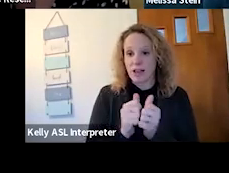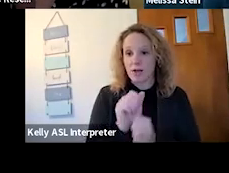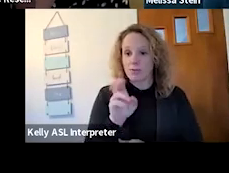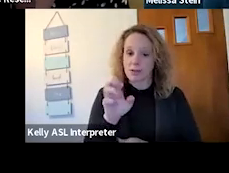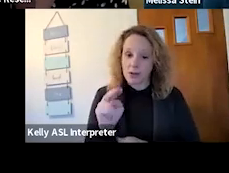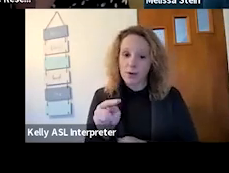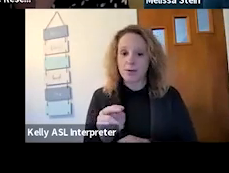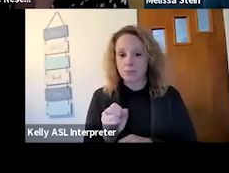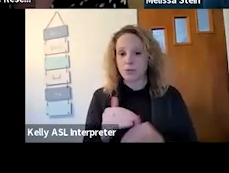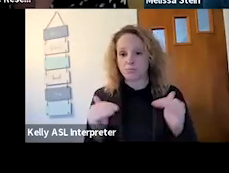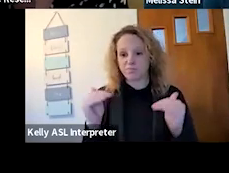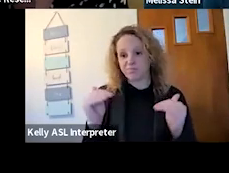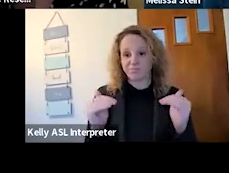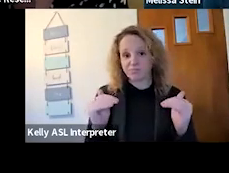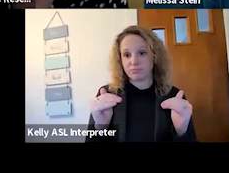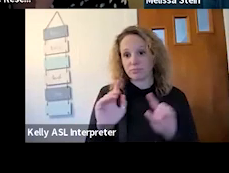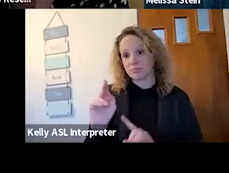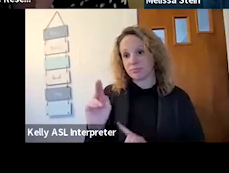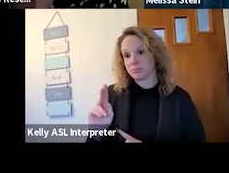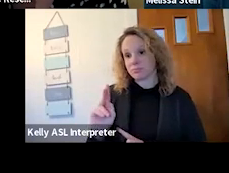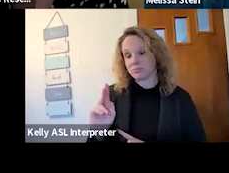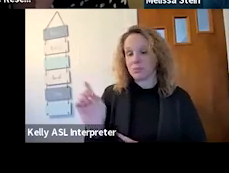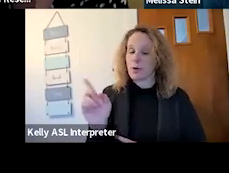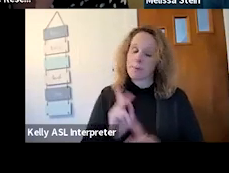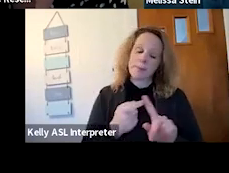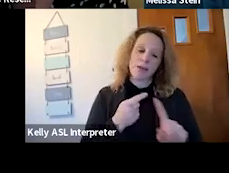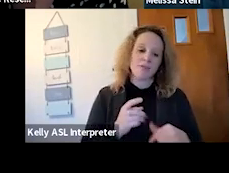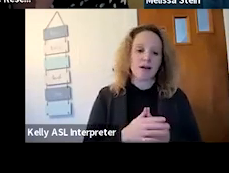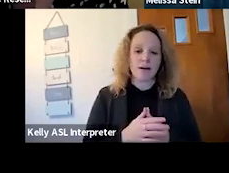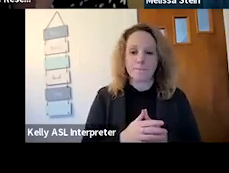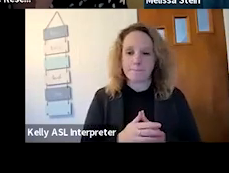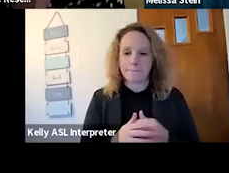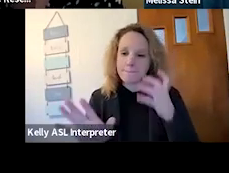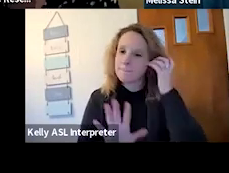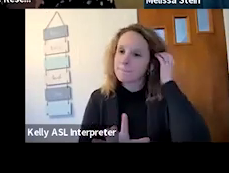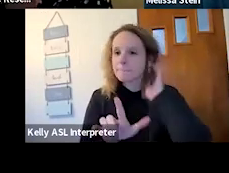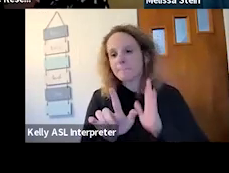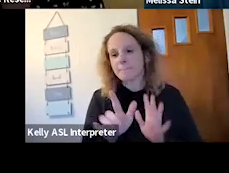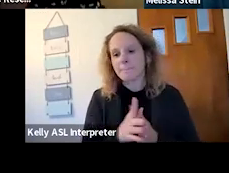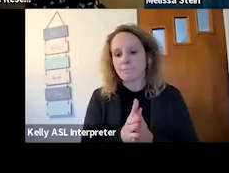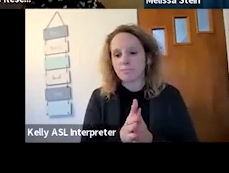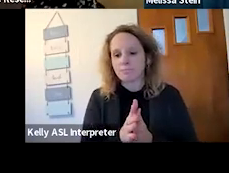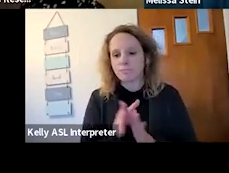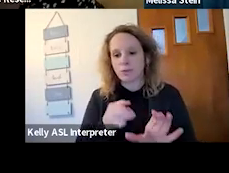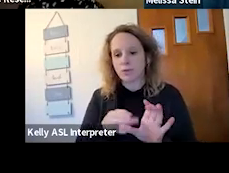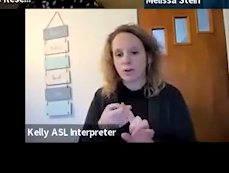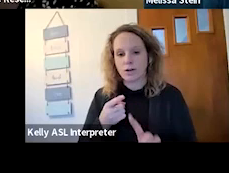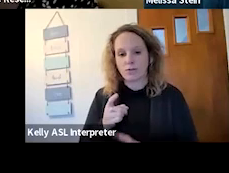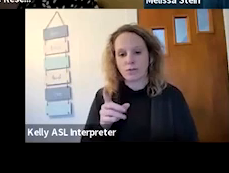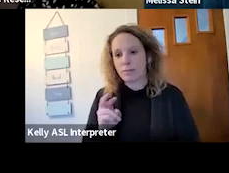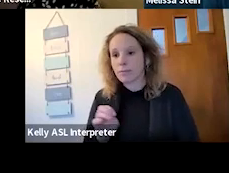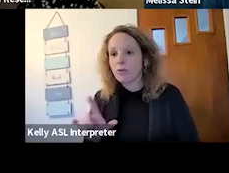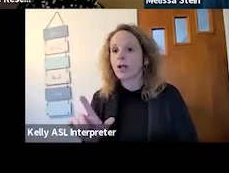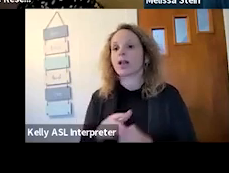it's pretty much an even breakout between rural and urban. And then about 21% of you joining from suburban